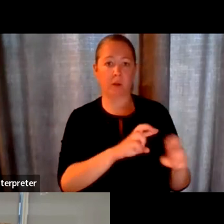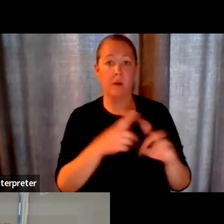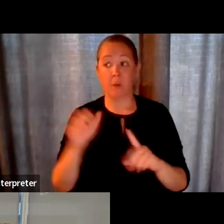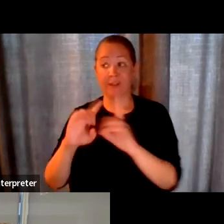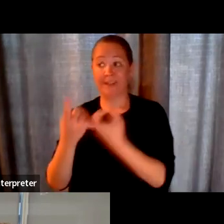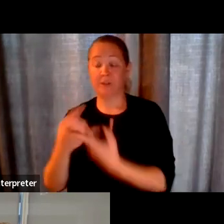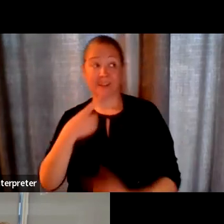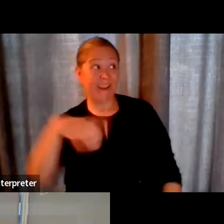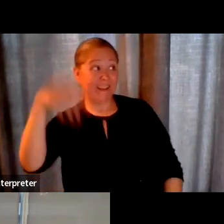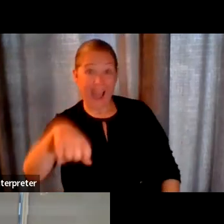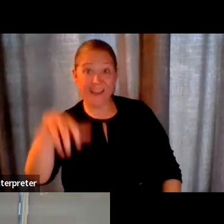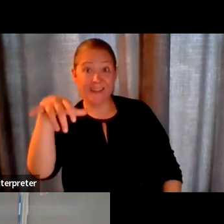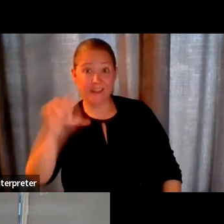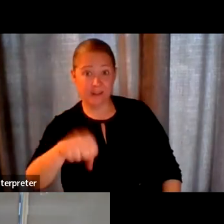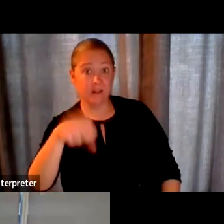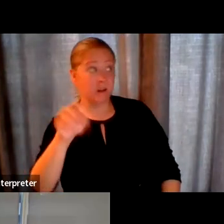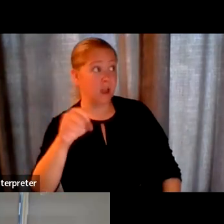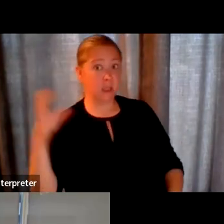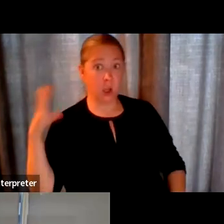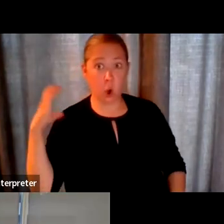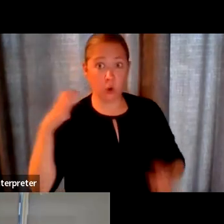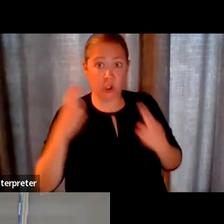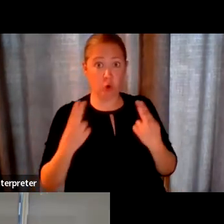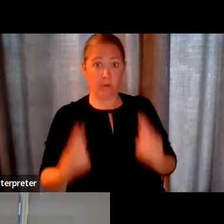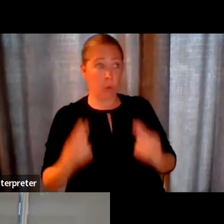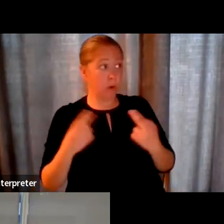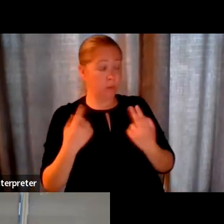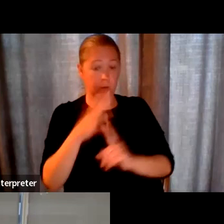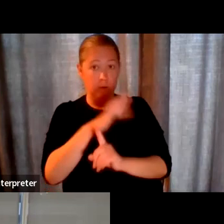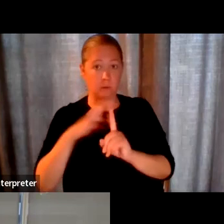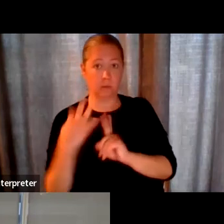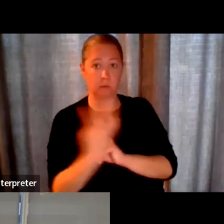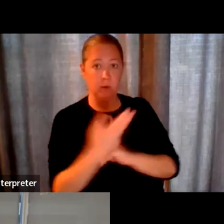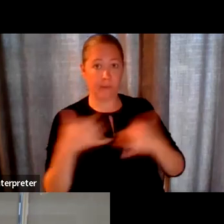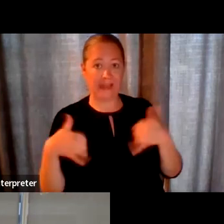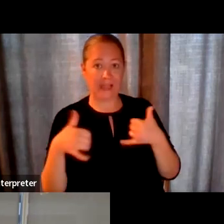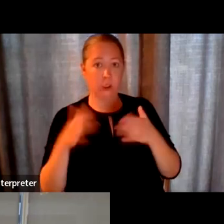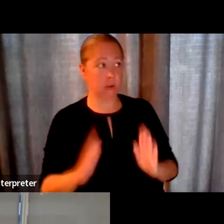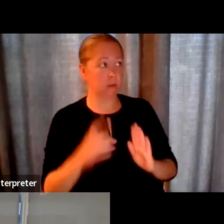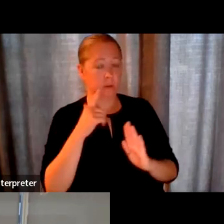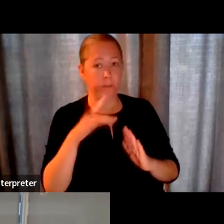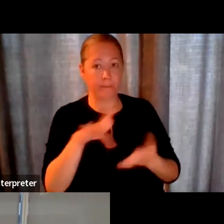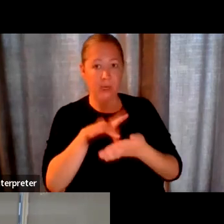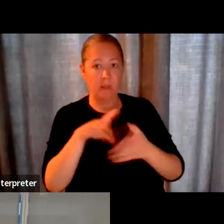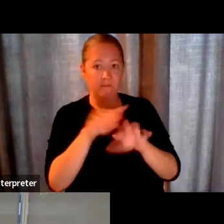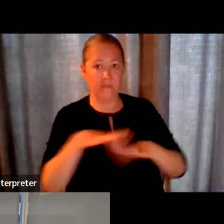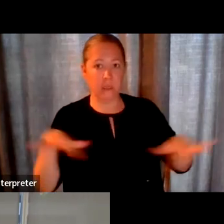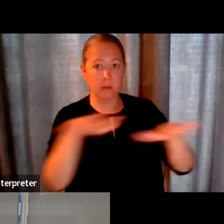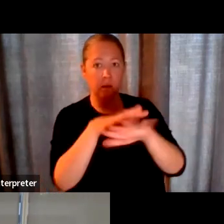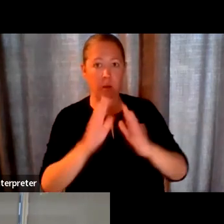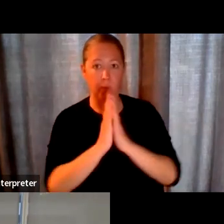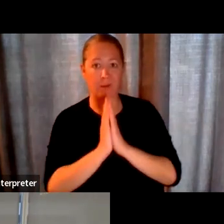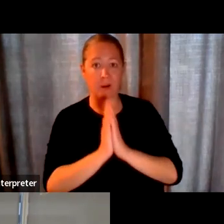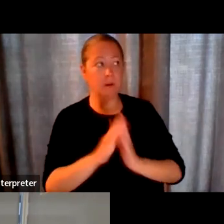coach in his uniform, surrounded by his players at the 50-yard line in the middle of the field, praying with his students. That looks